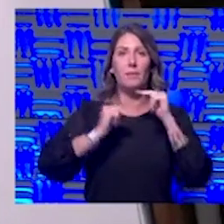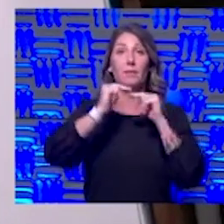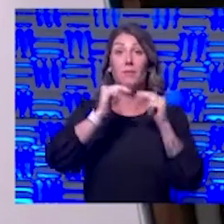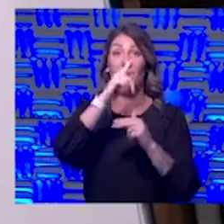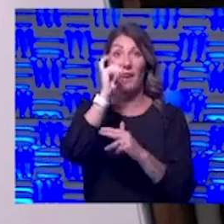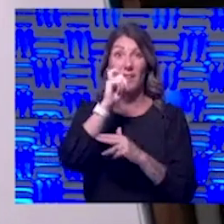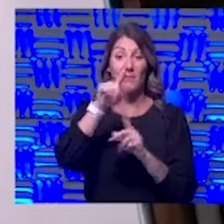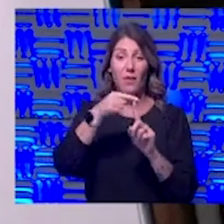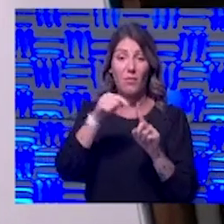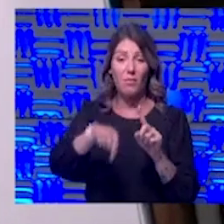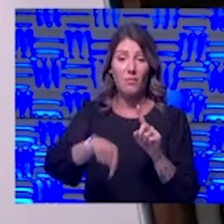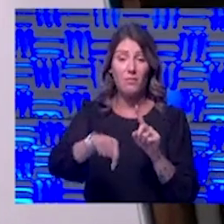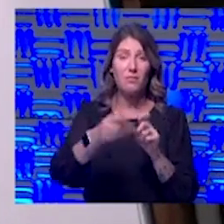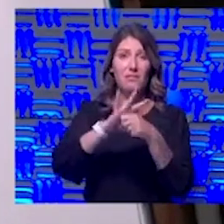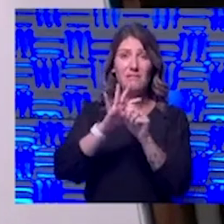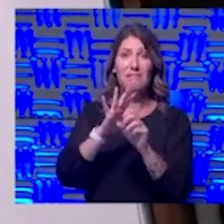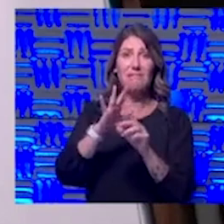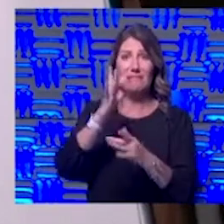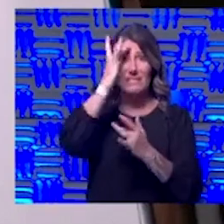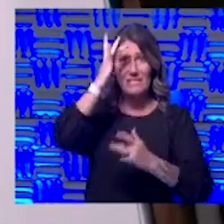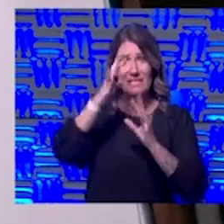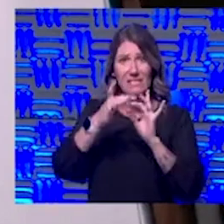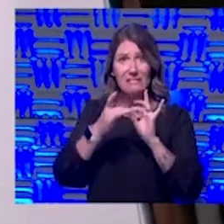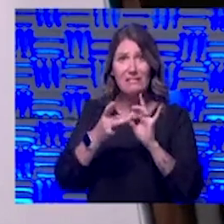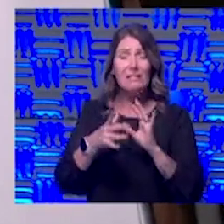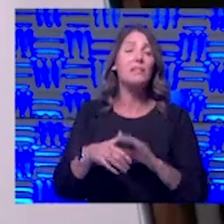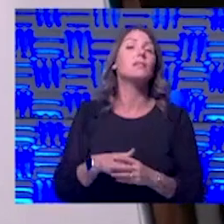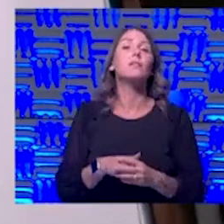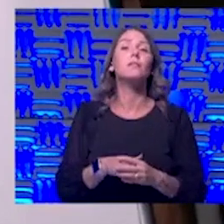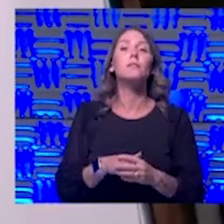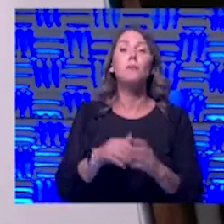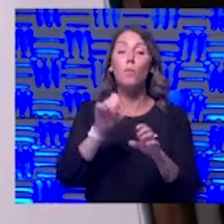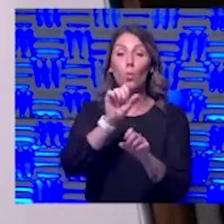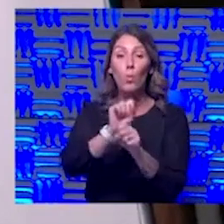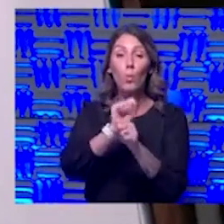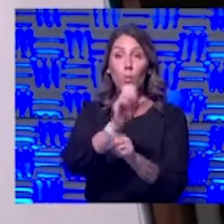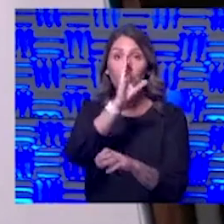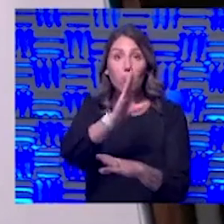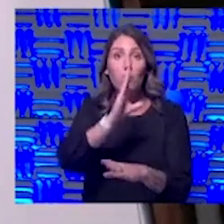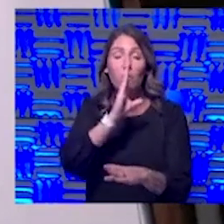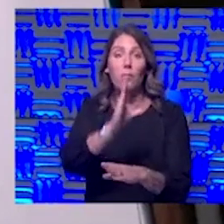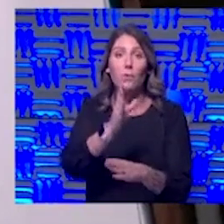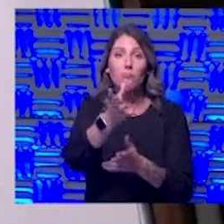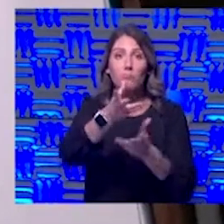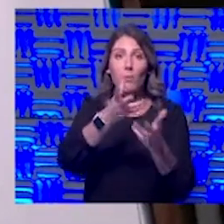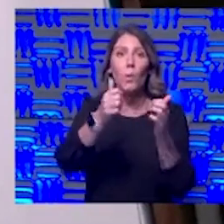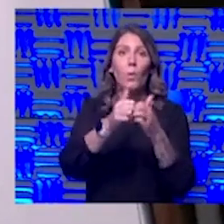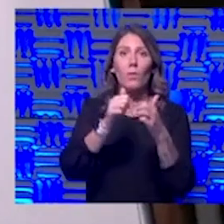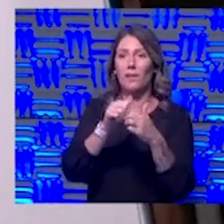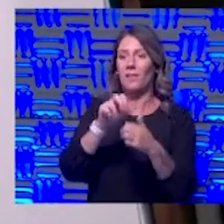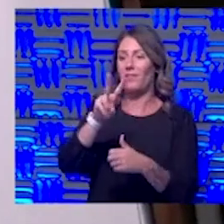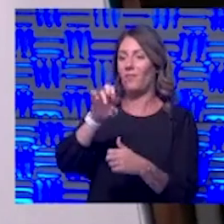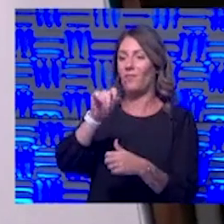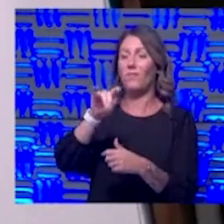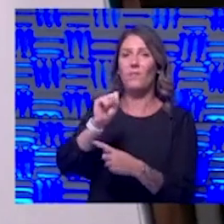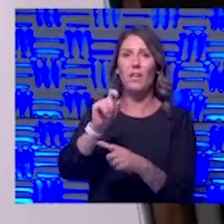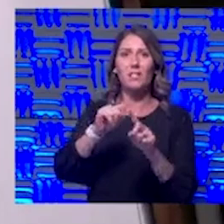disease is, like, I work directly with veterans, but in order to treat veterans, you have to treat the entire homeless